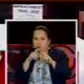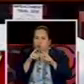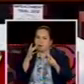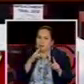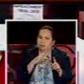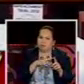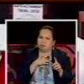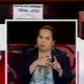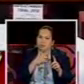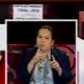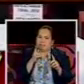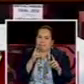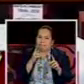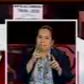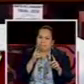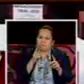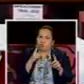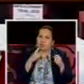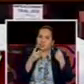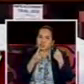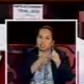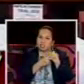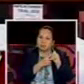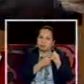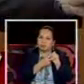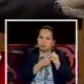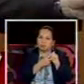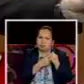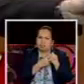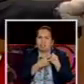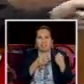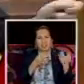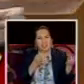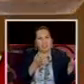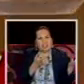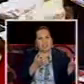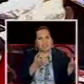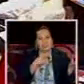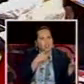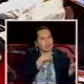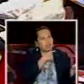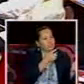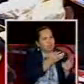savings ng savings Your ng... Honor, maybe stop. He's arguing with the chair, Your Honor.